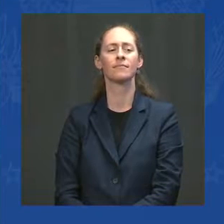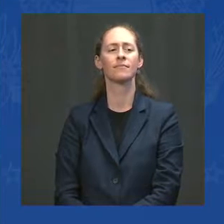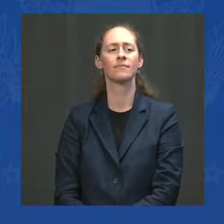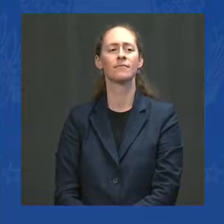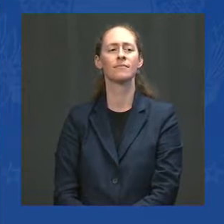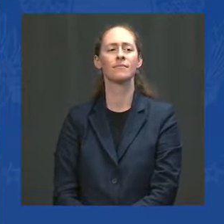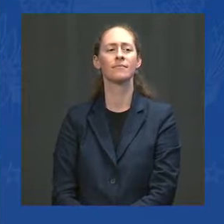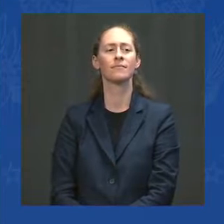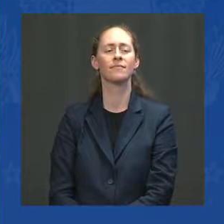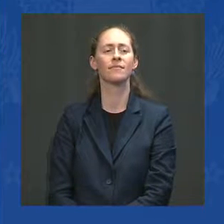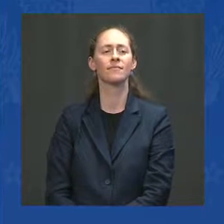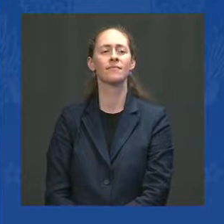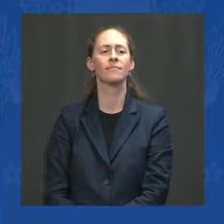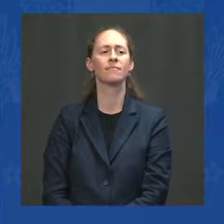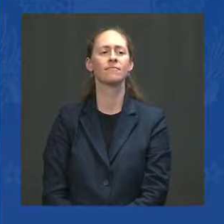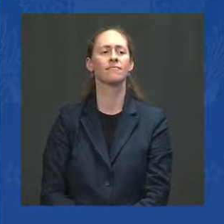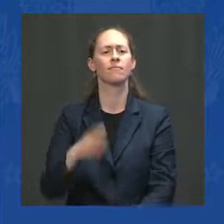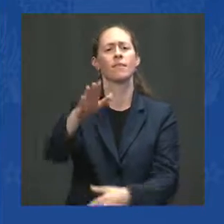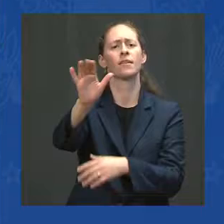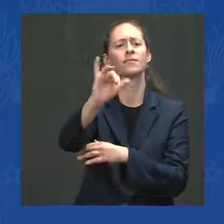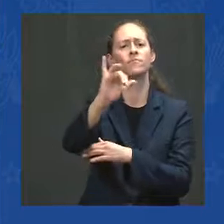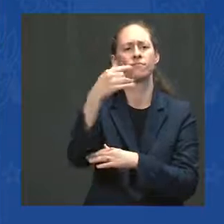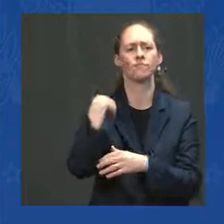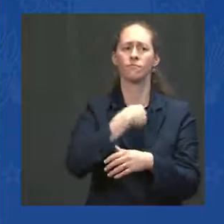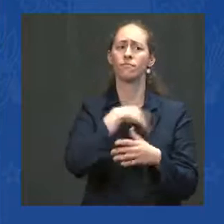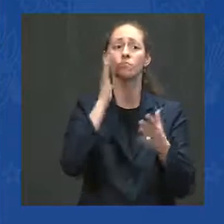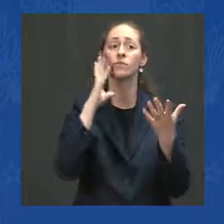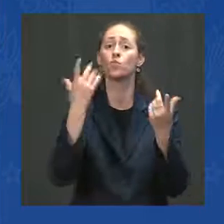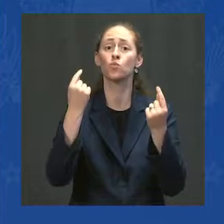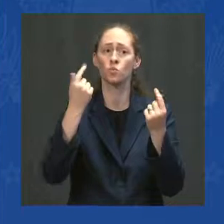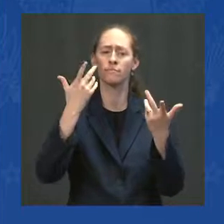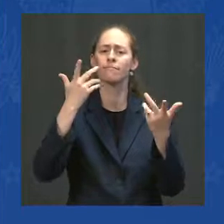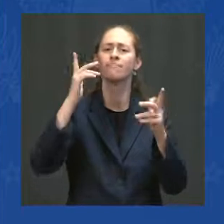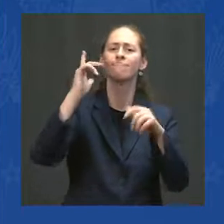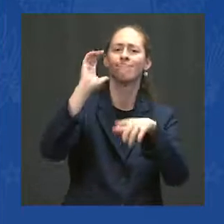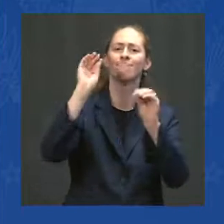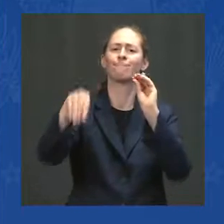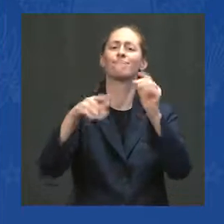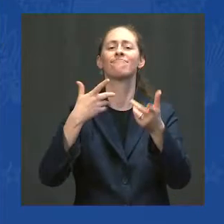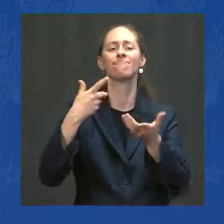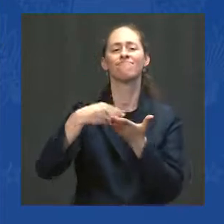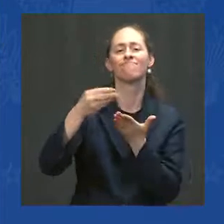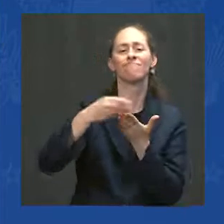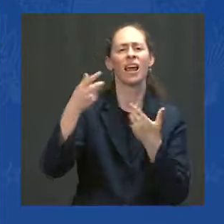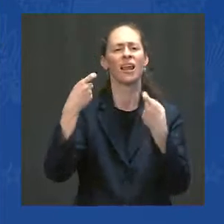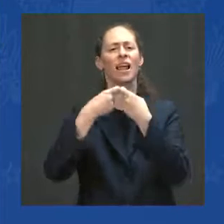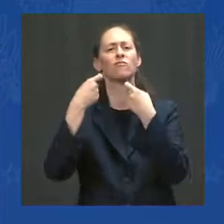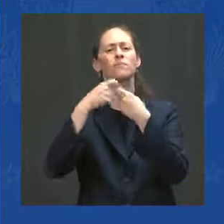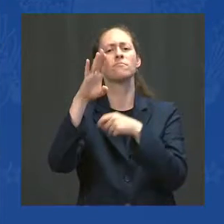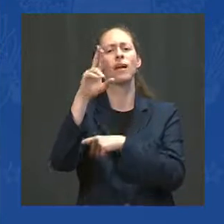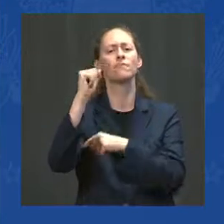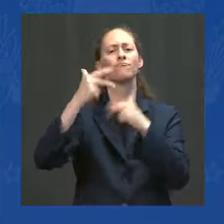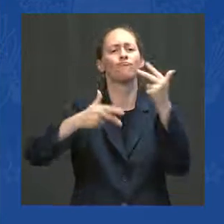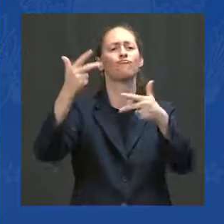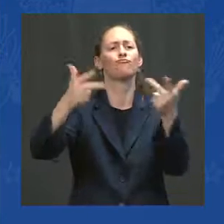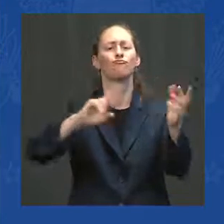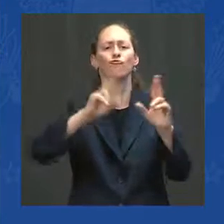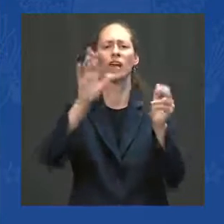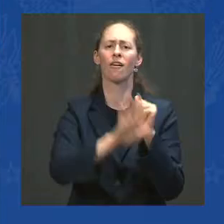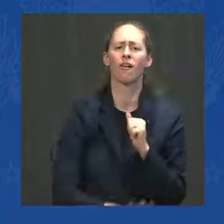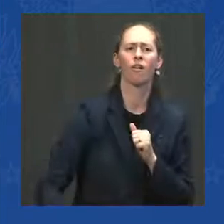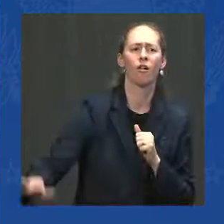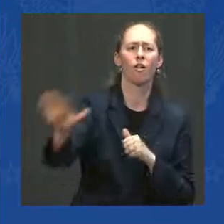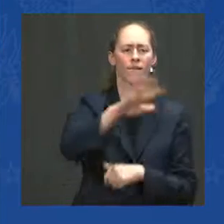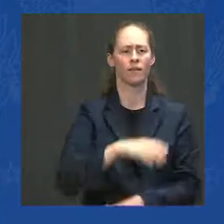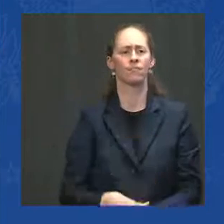it, an investment in infrastructure, it provides people with what they need to get where they